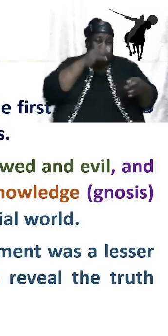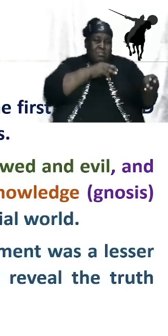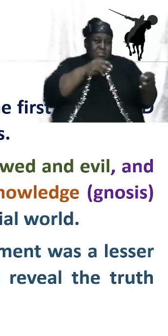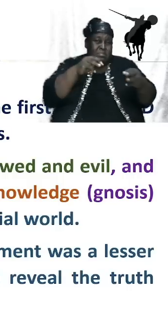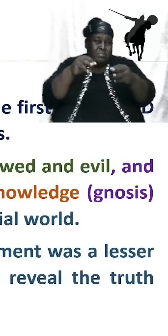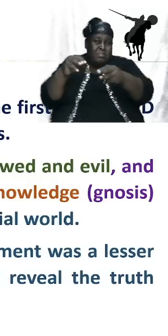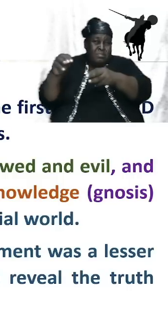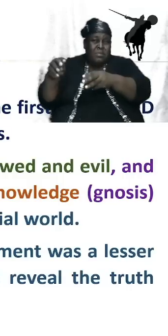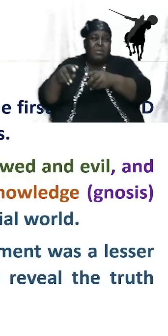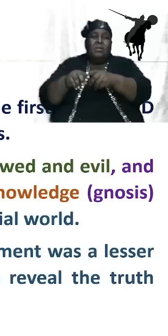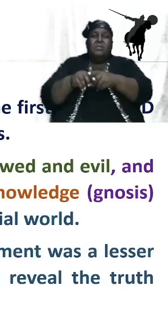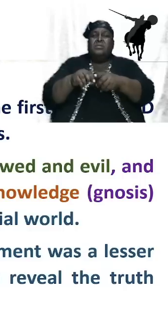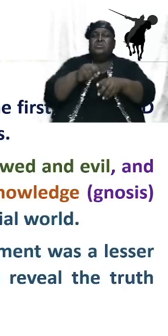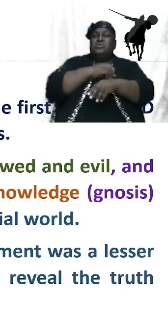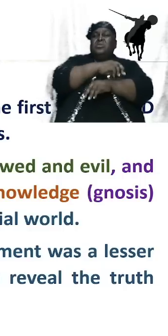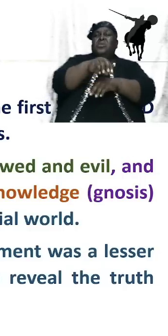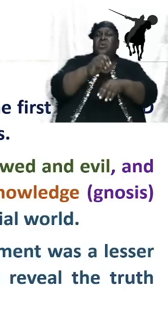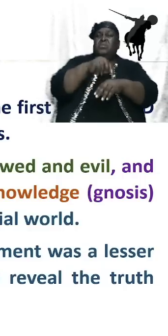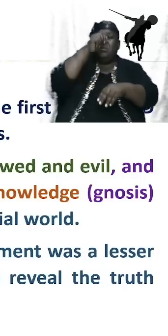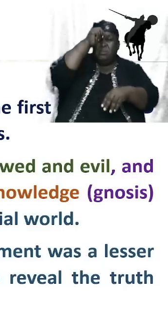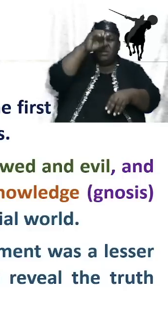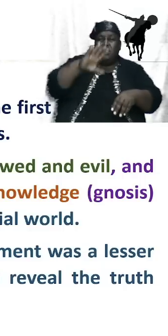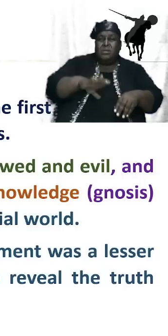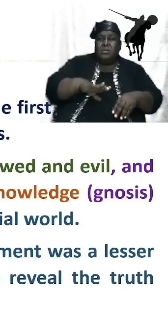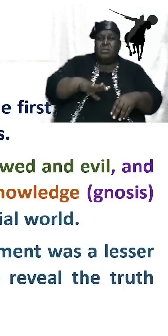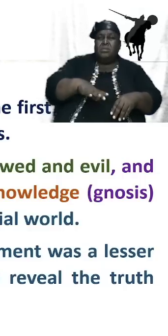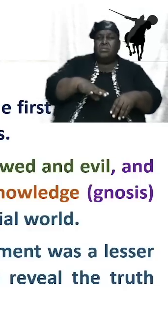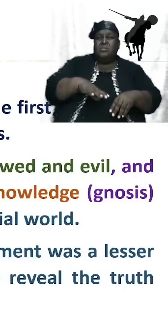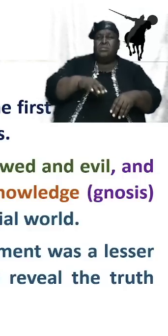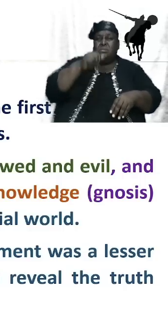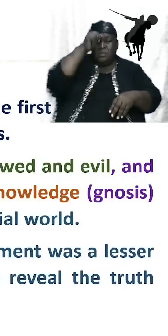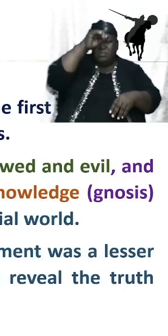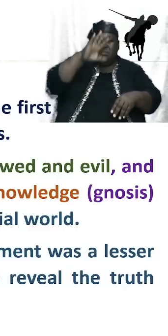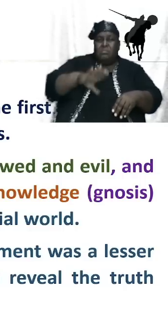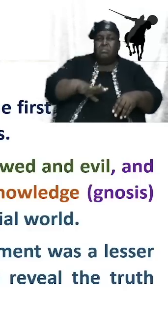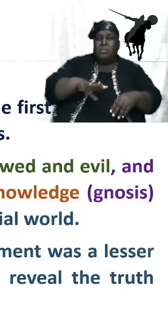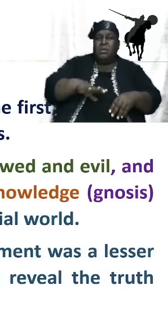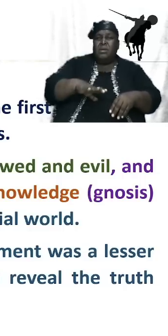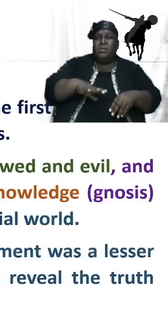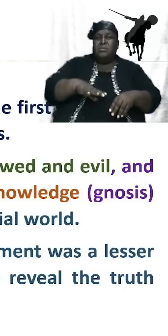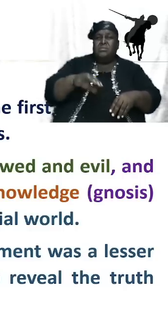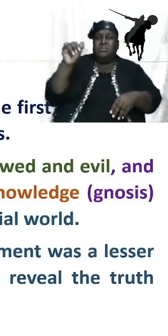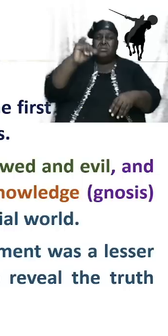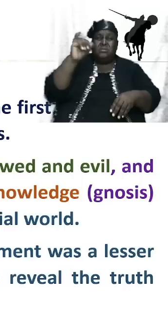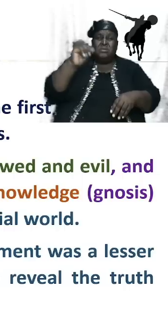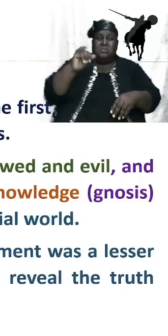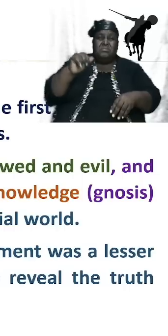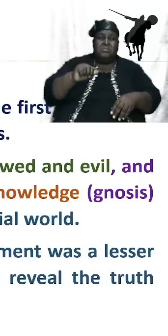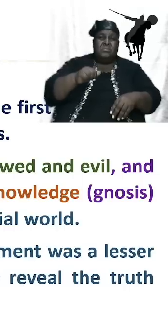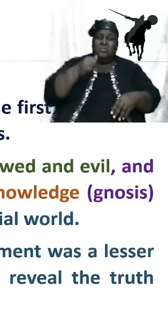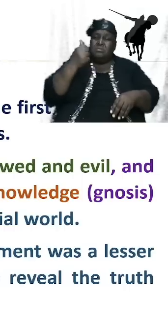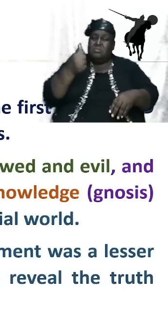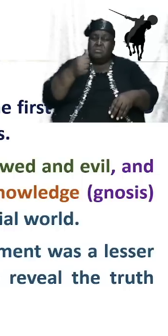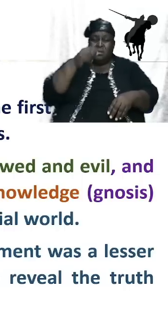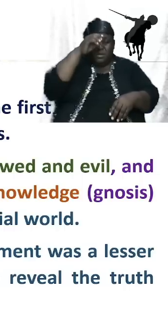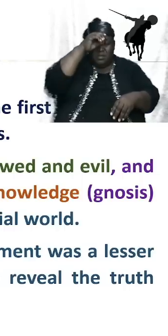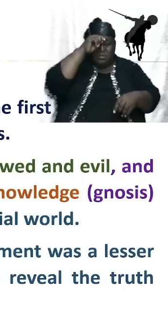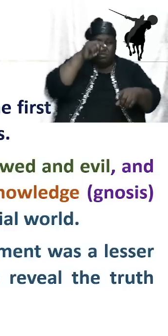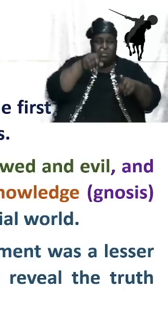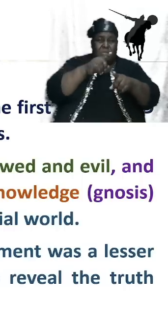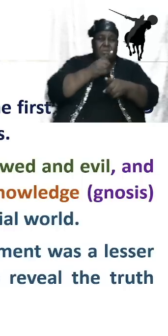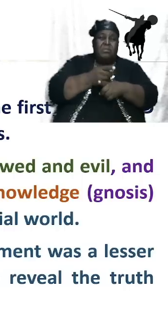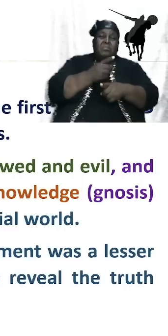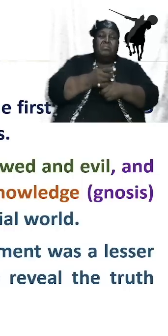just a normal man to a man who is superior to your other brethren. Lies, brethren. These things come